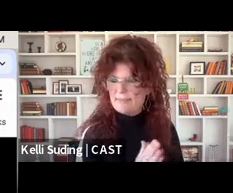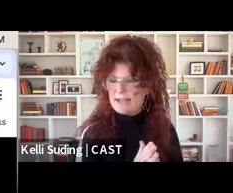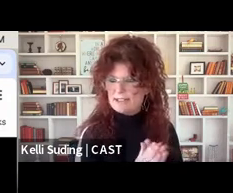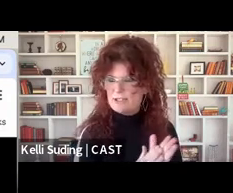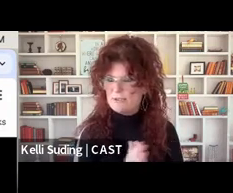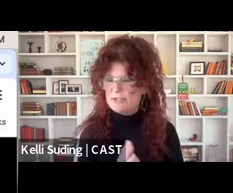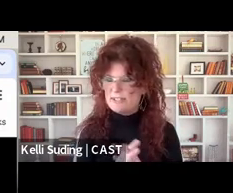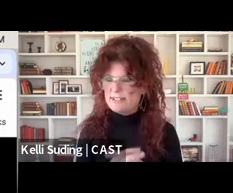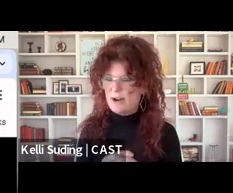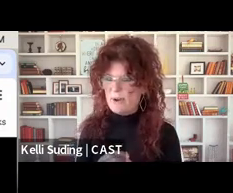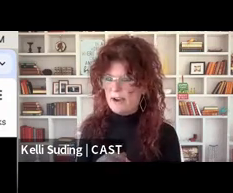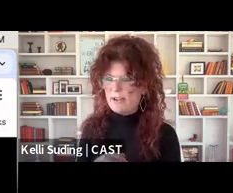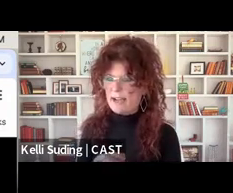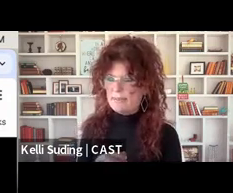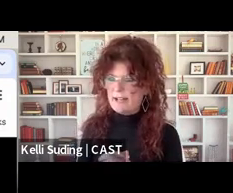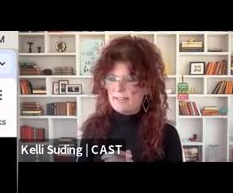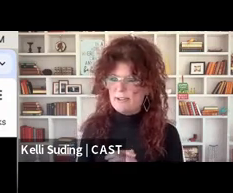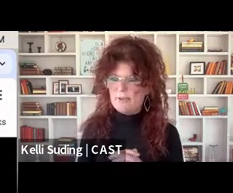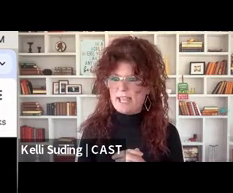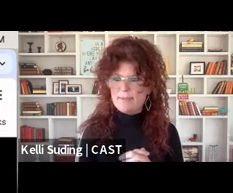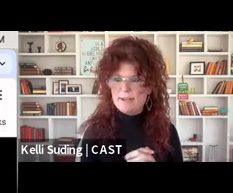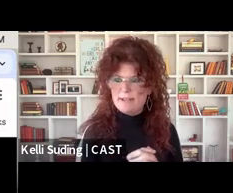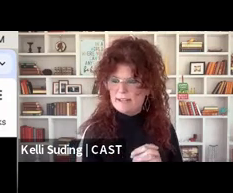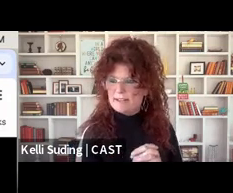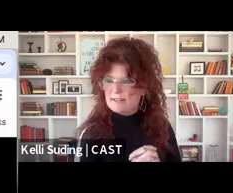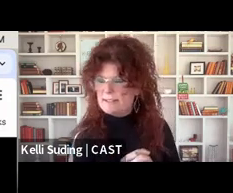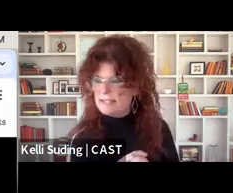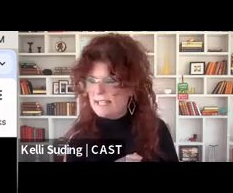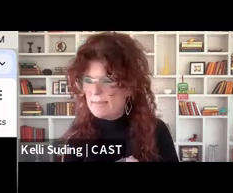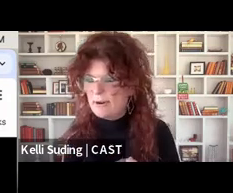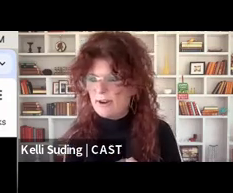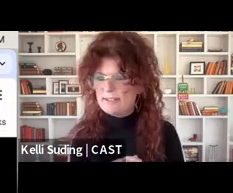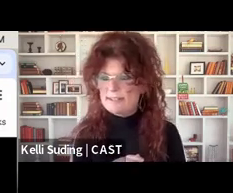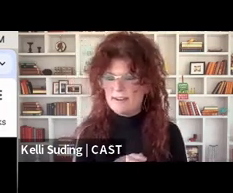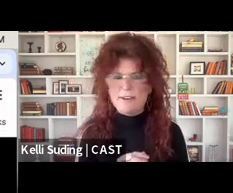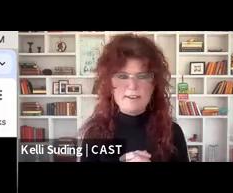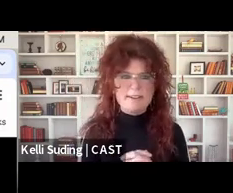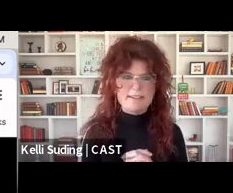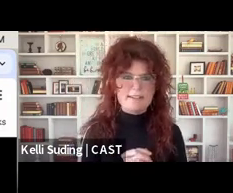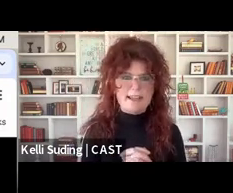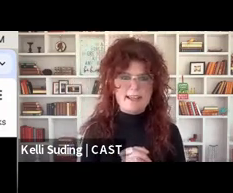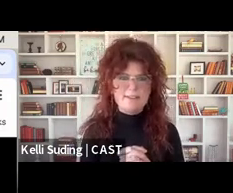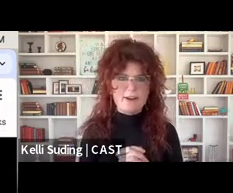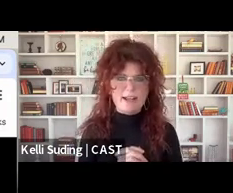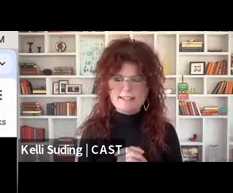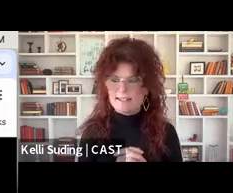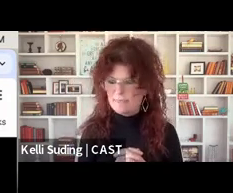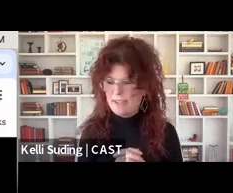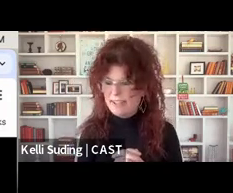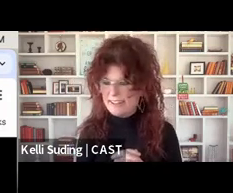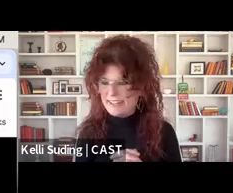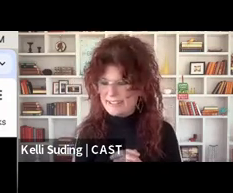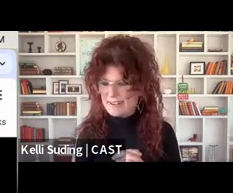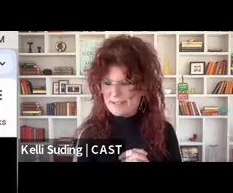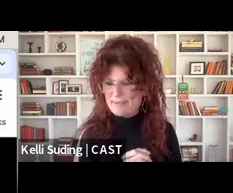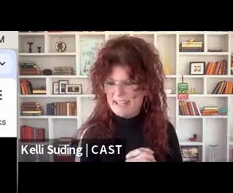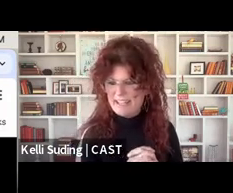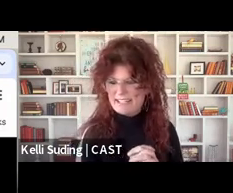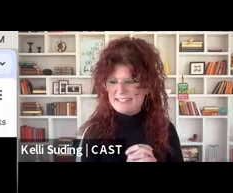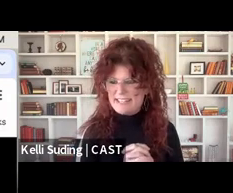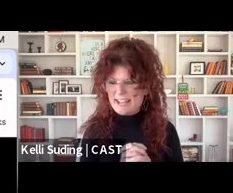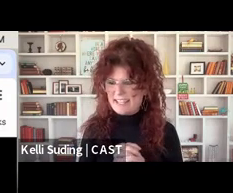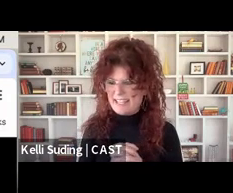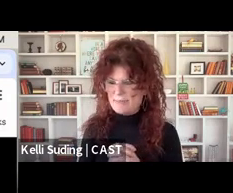Carolina, Massachusetts. Oh, Erica, I'm glad that you came. Let's see, came across us on this day on accident. That's